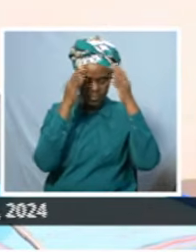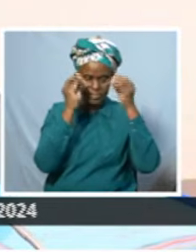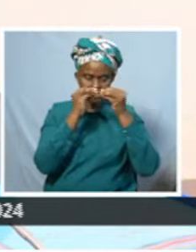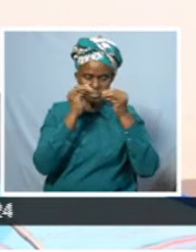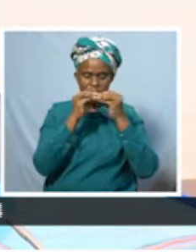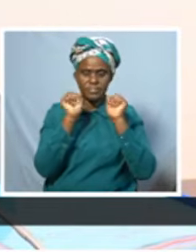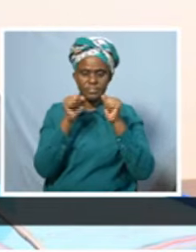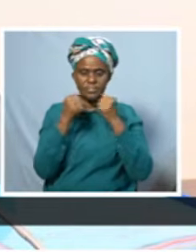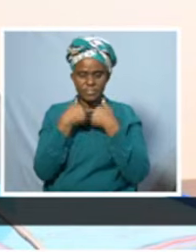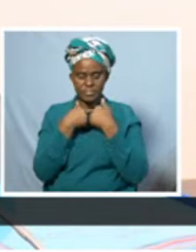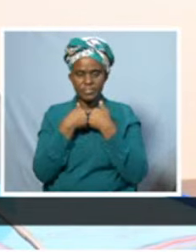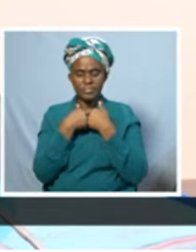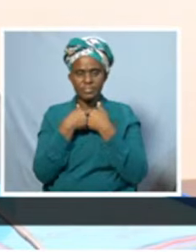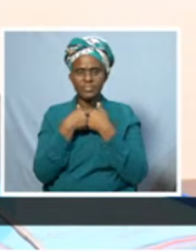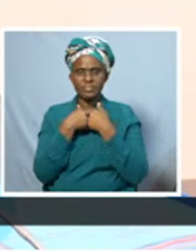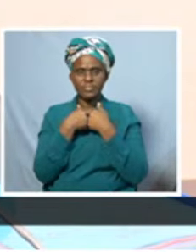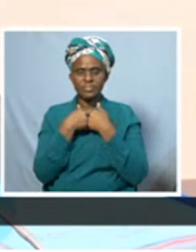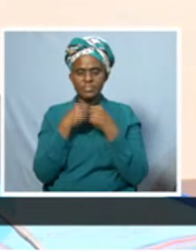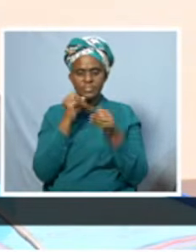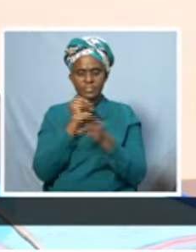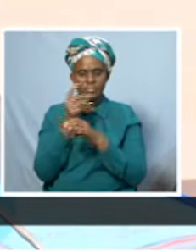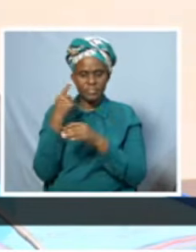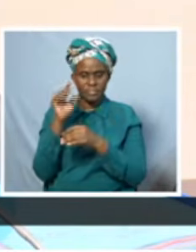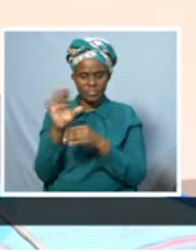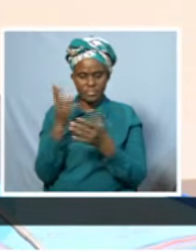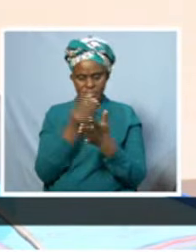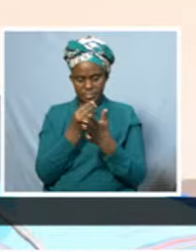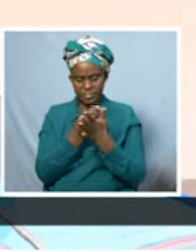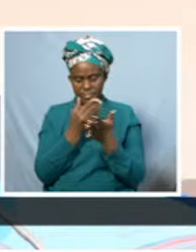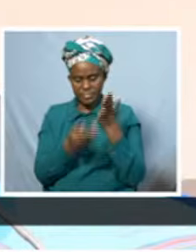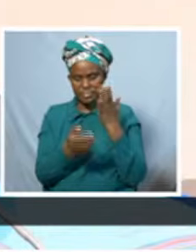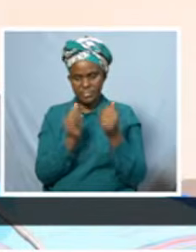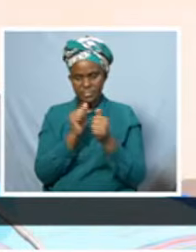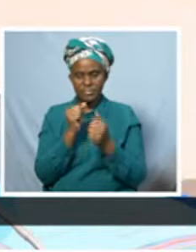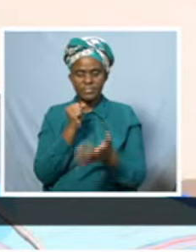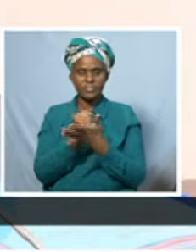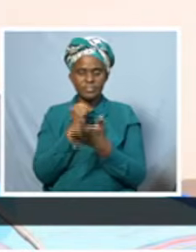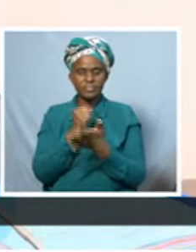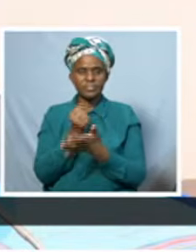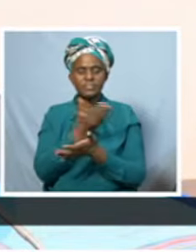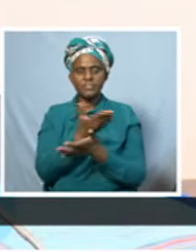know the availability of these funds that can boost their